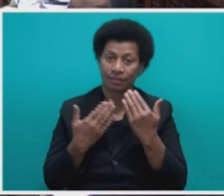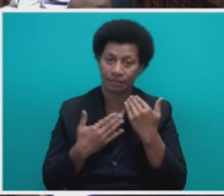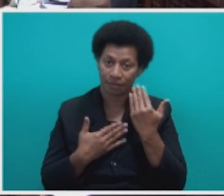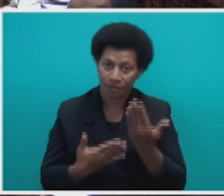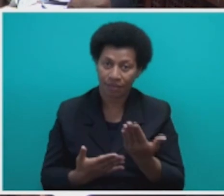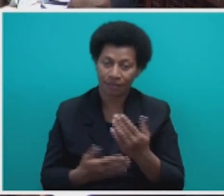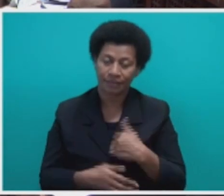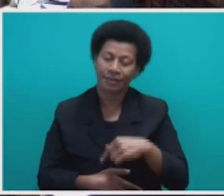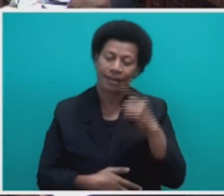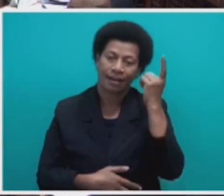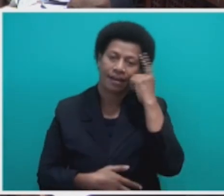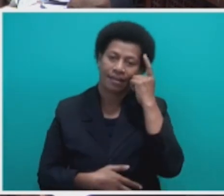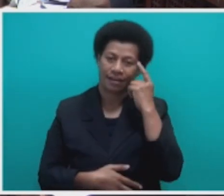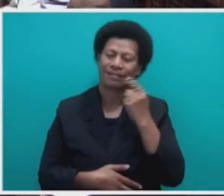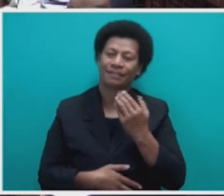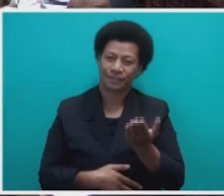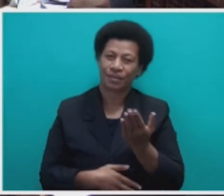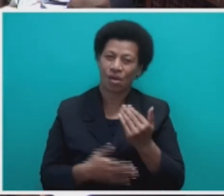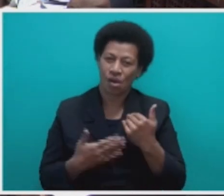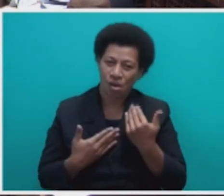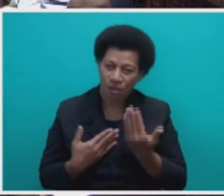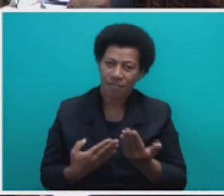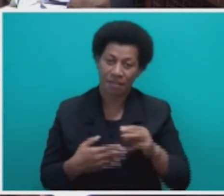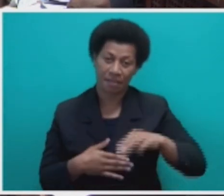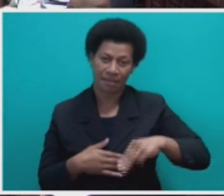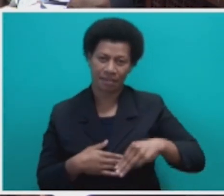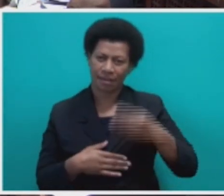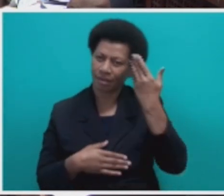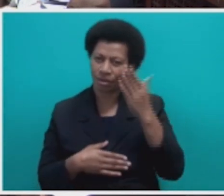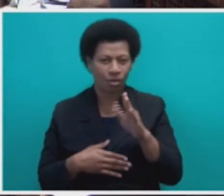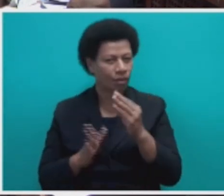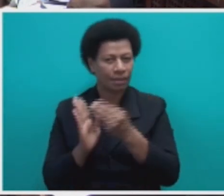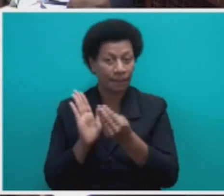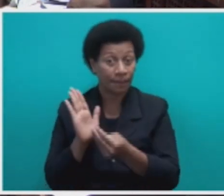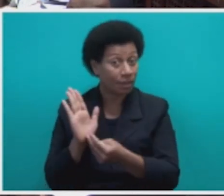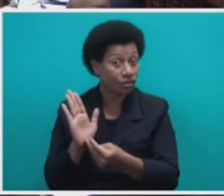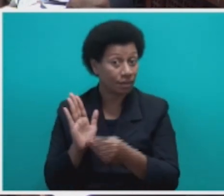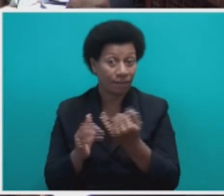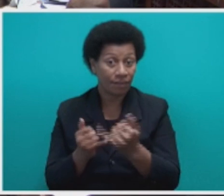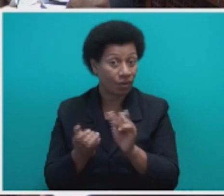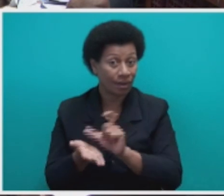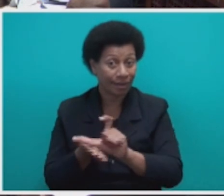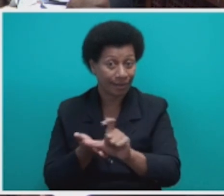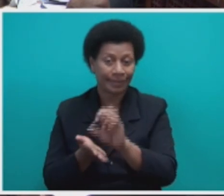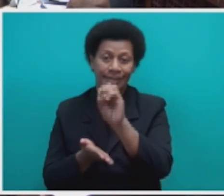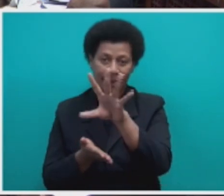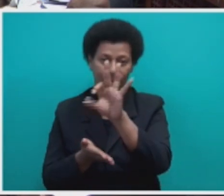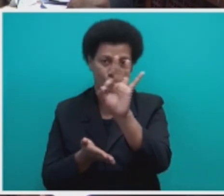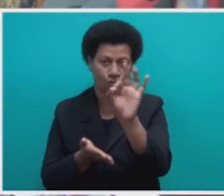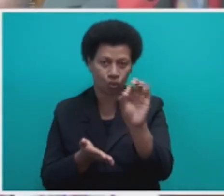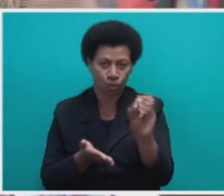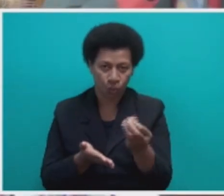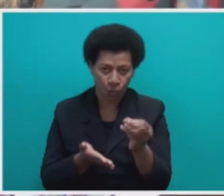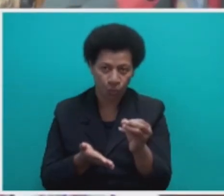I think the honourable member, I don't know, in the budget, Mr. Speaker said it's very clear, it's from 10 to 0. That's